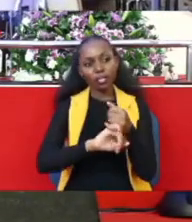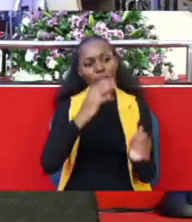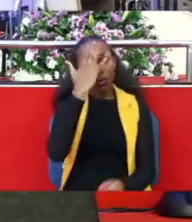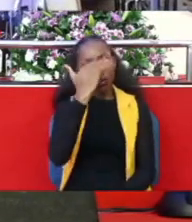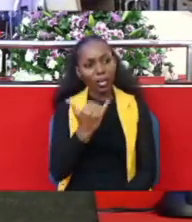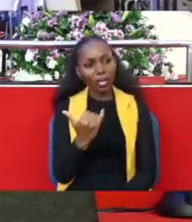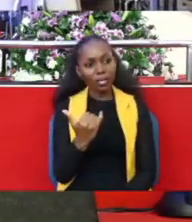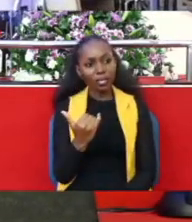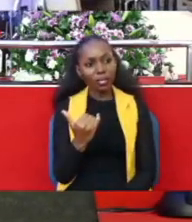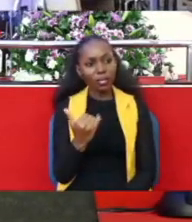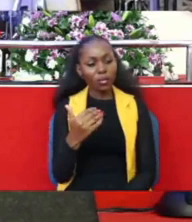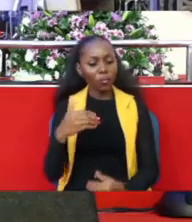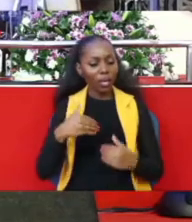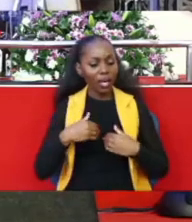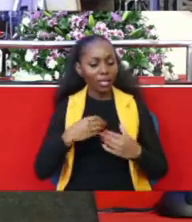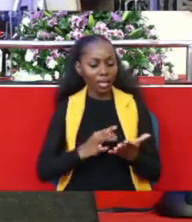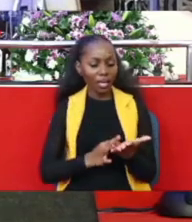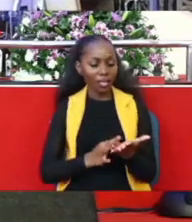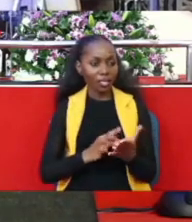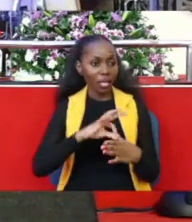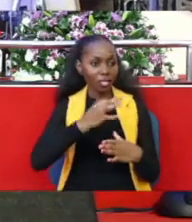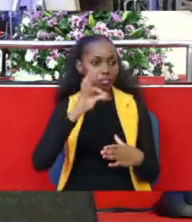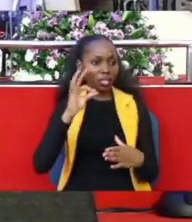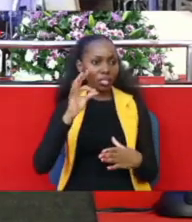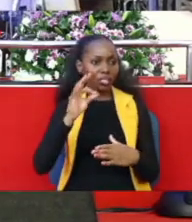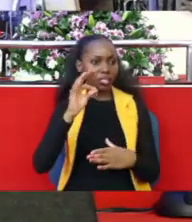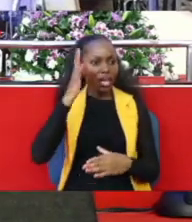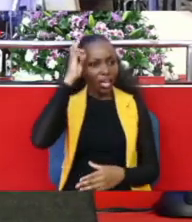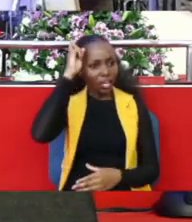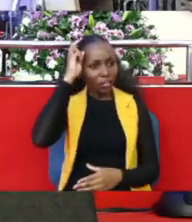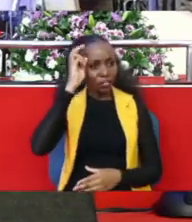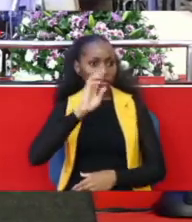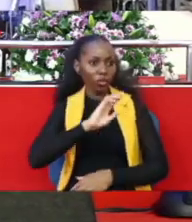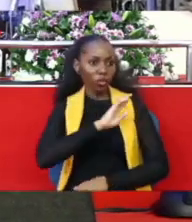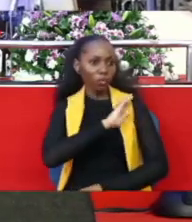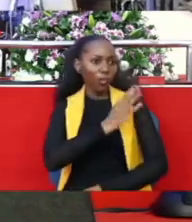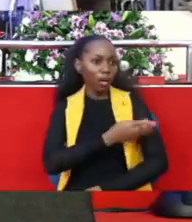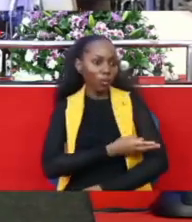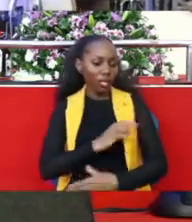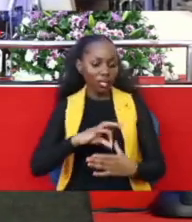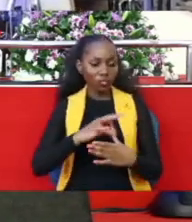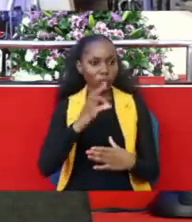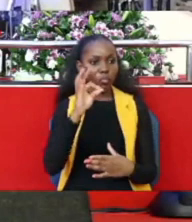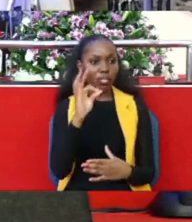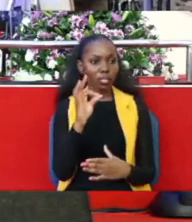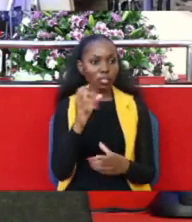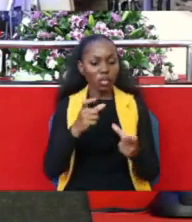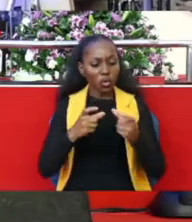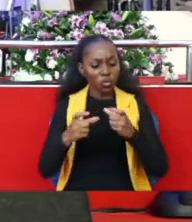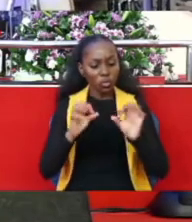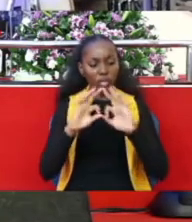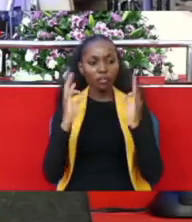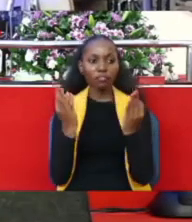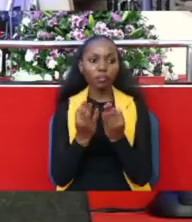Because that is the territorial spirit that operates around that area. Kwa sababu hizo zizo ndio nguzo zilikuwa zinatenda kazi